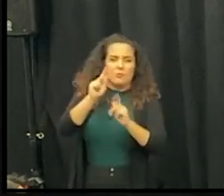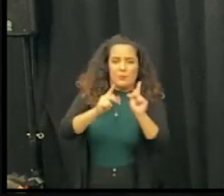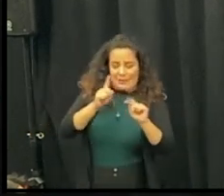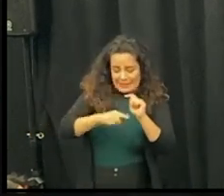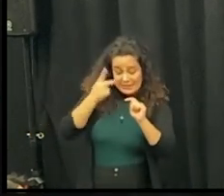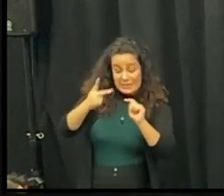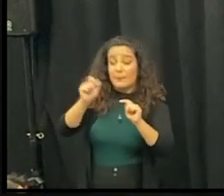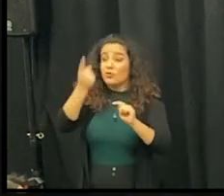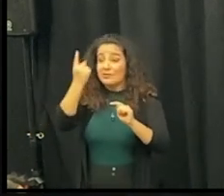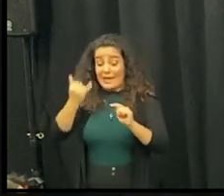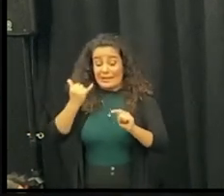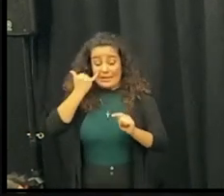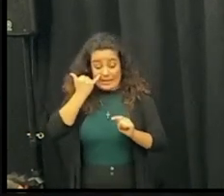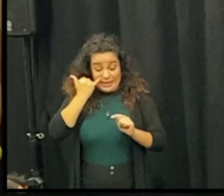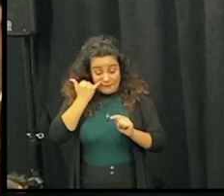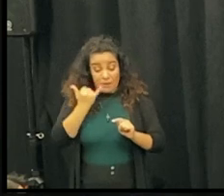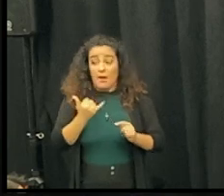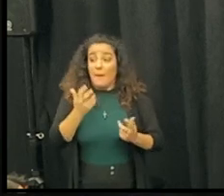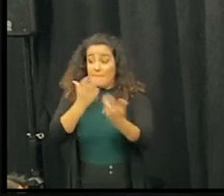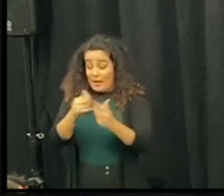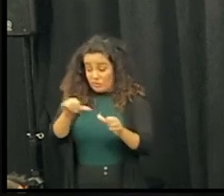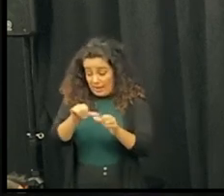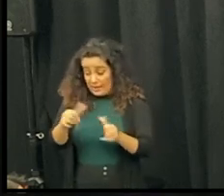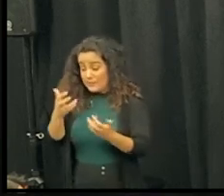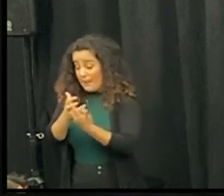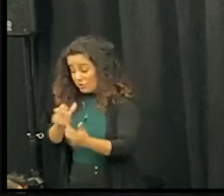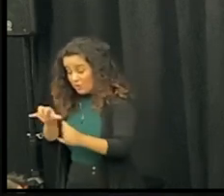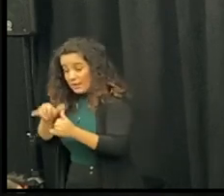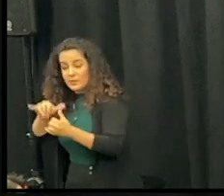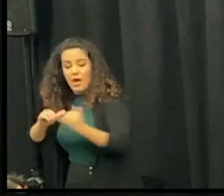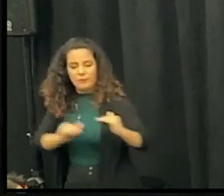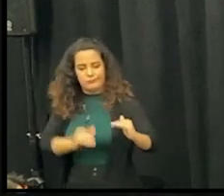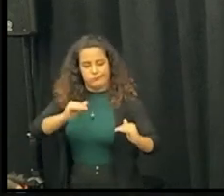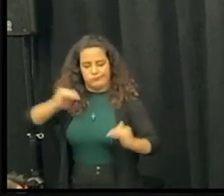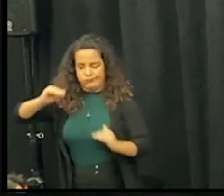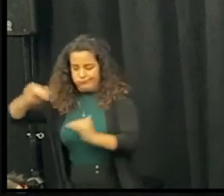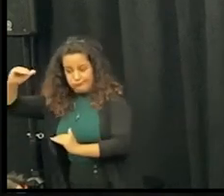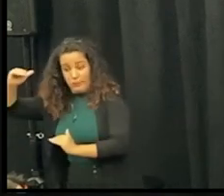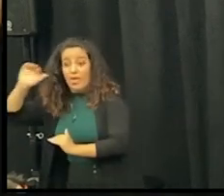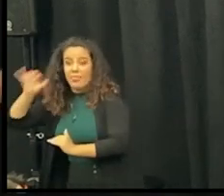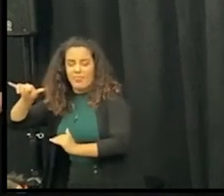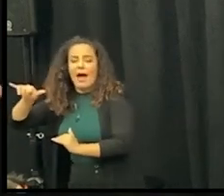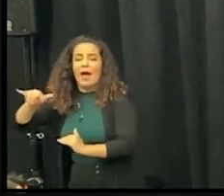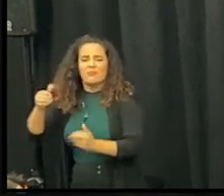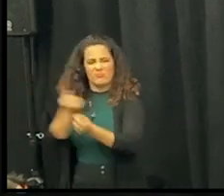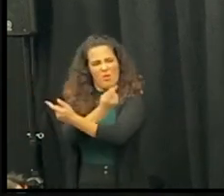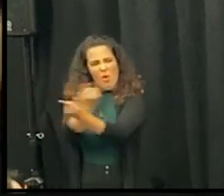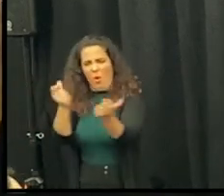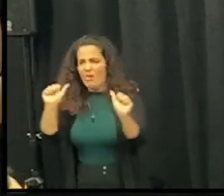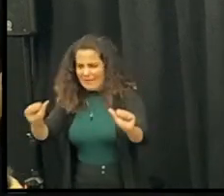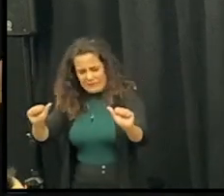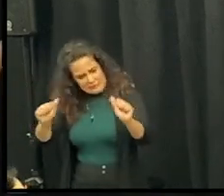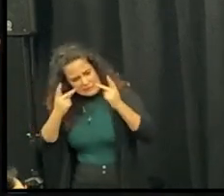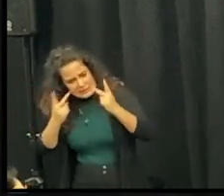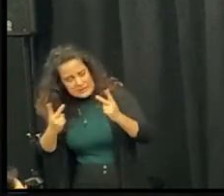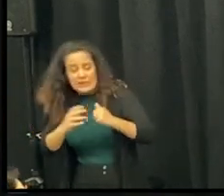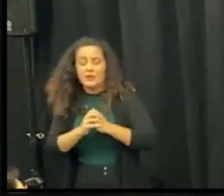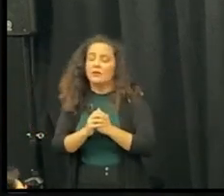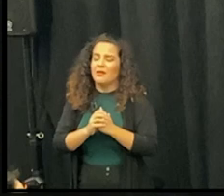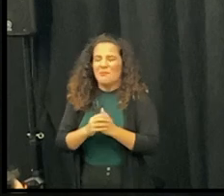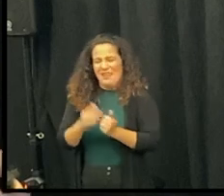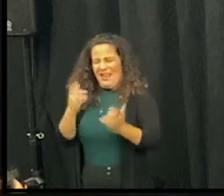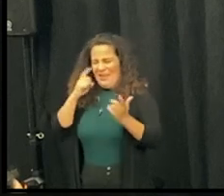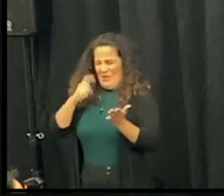I think the buzzwords, I think cancel culture, I think everything has spiraled in a way that makes it seem scary